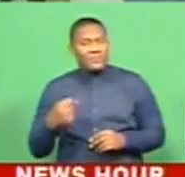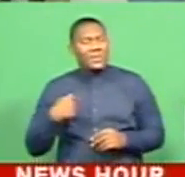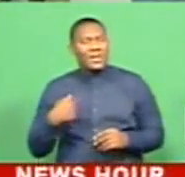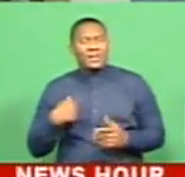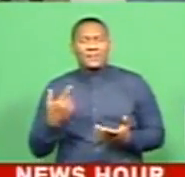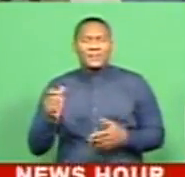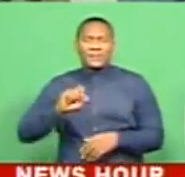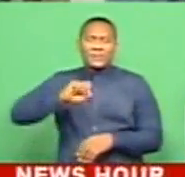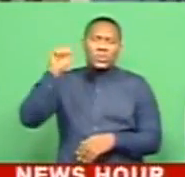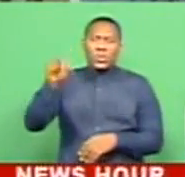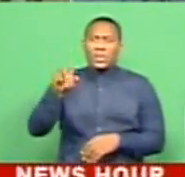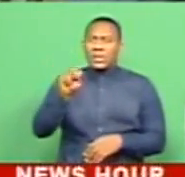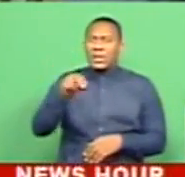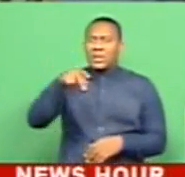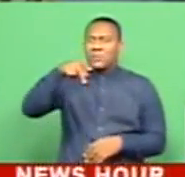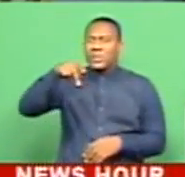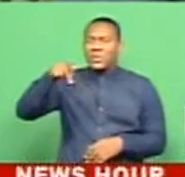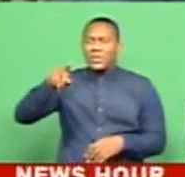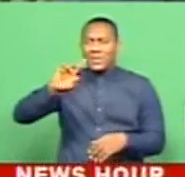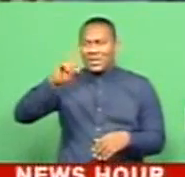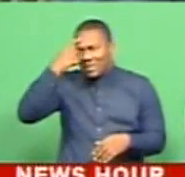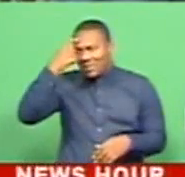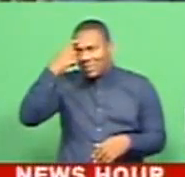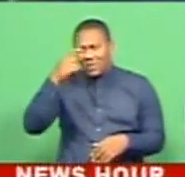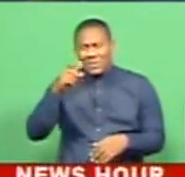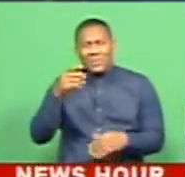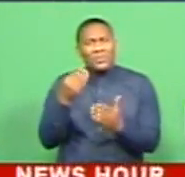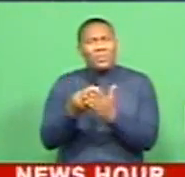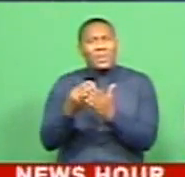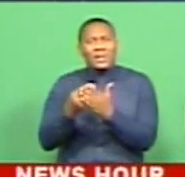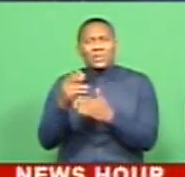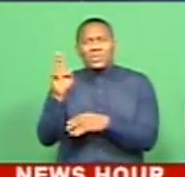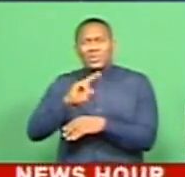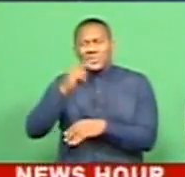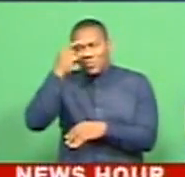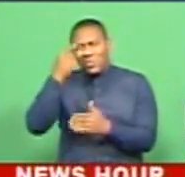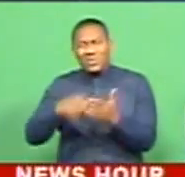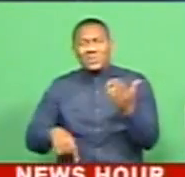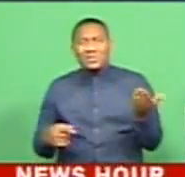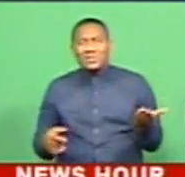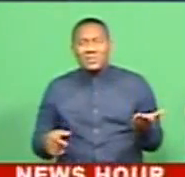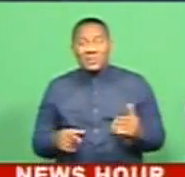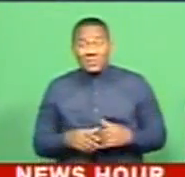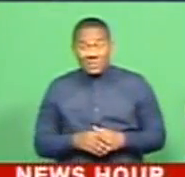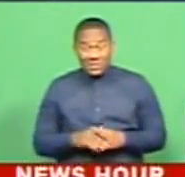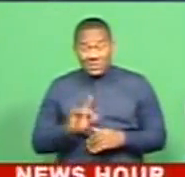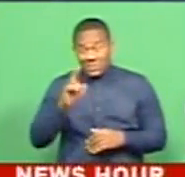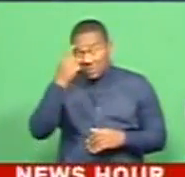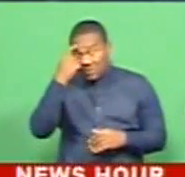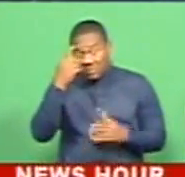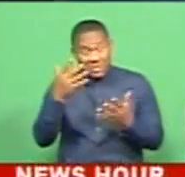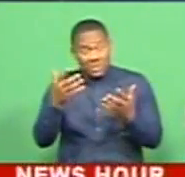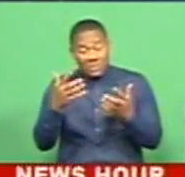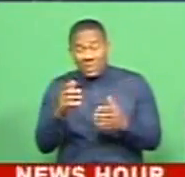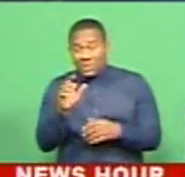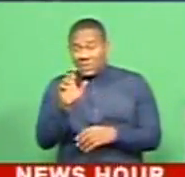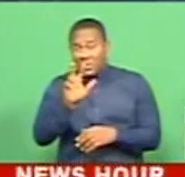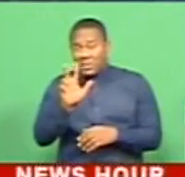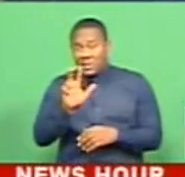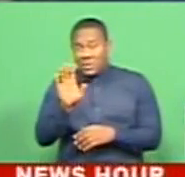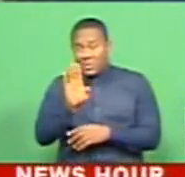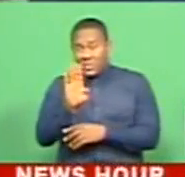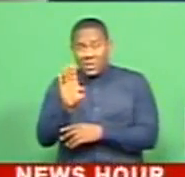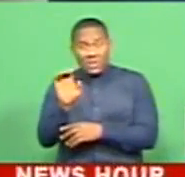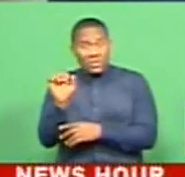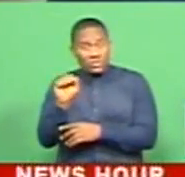this administration, what exactly they use the money for? Meanwhile, government is targeting to raise a $3 billion sovereign